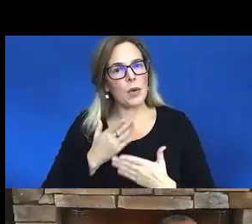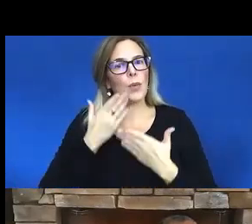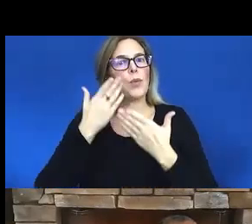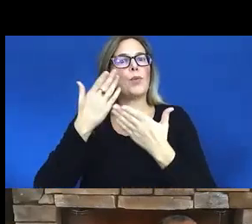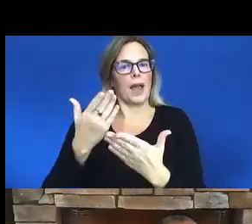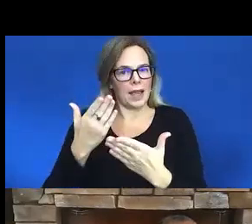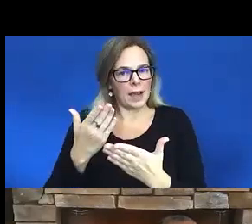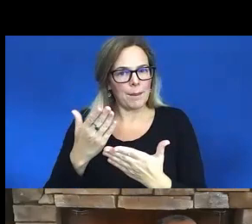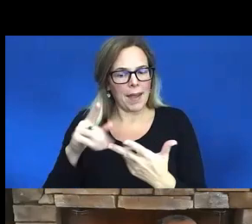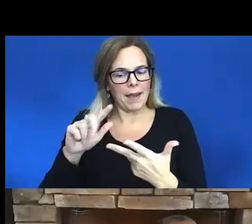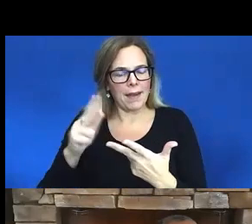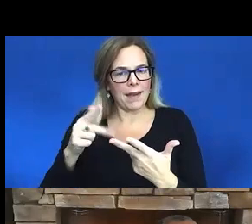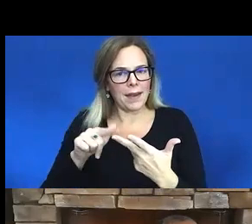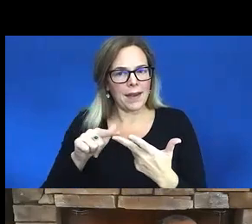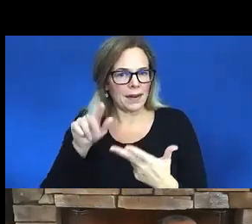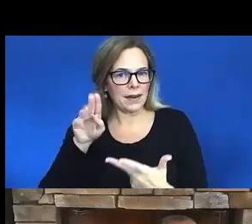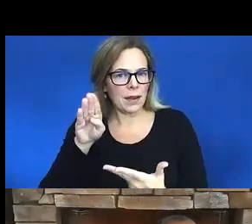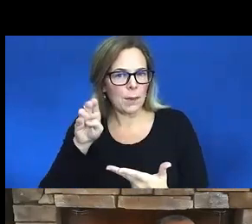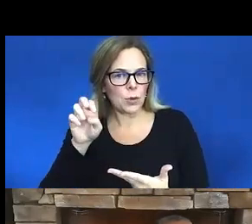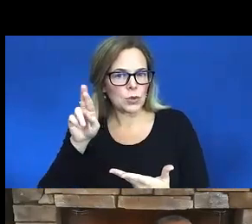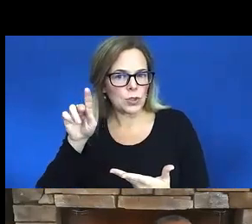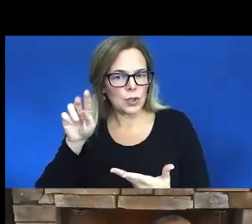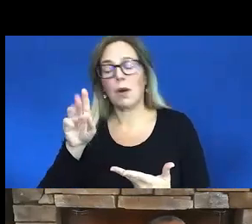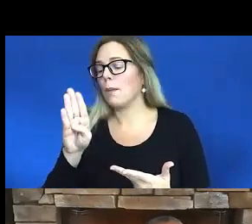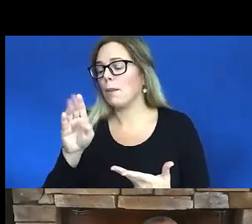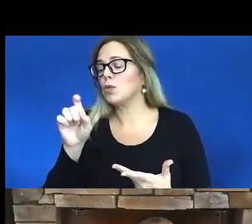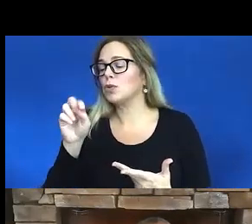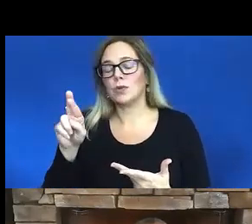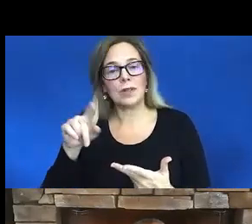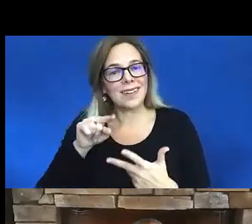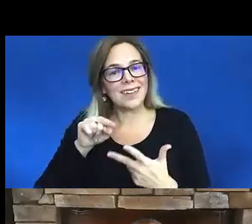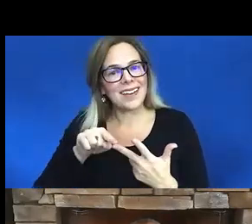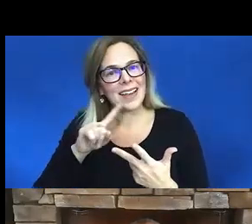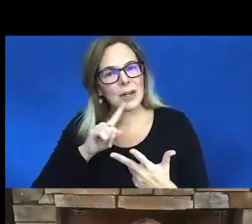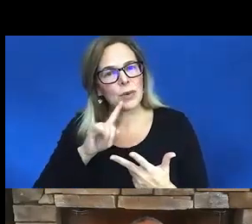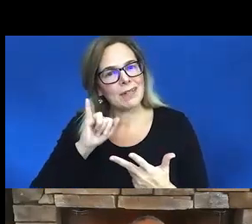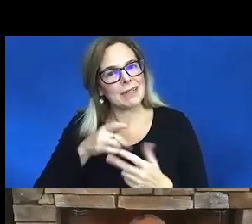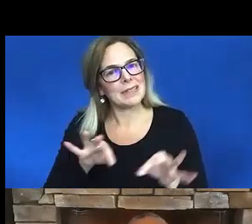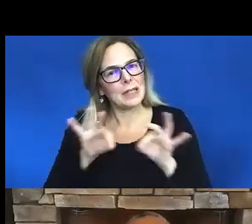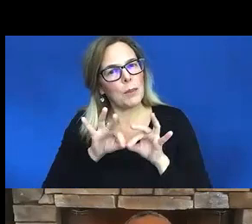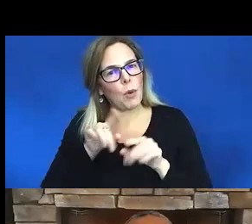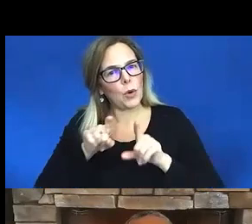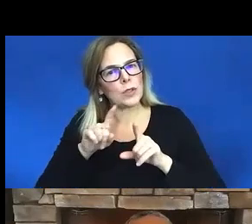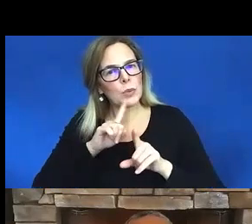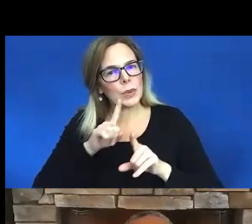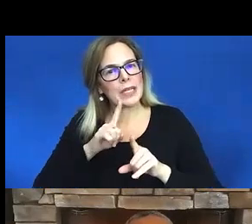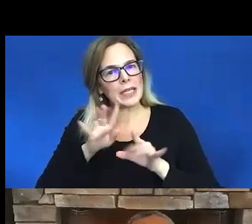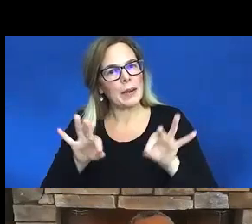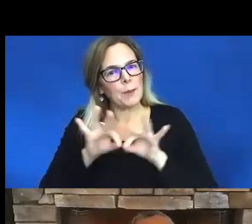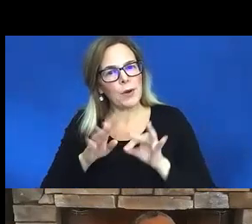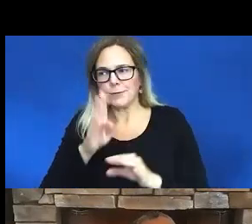an important question, and it may be one that you want to speak more directly to your physician